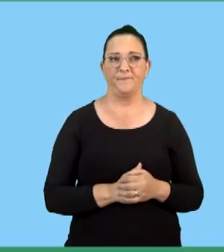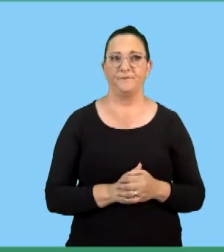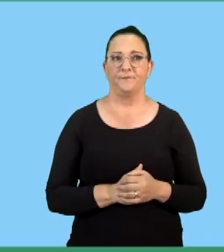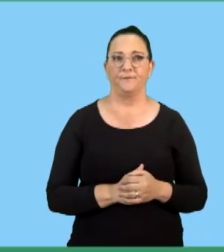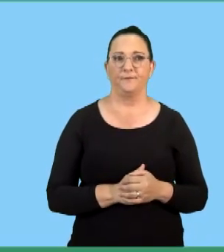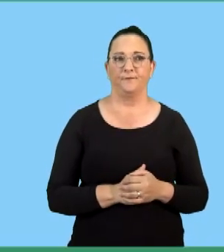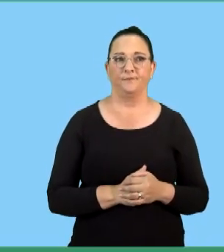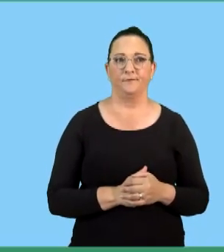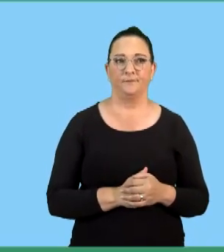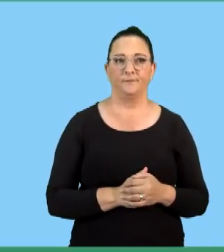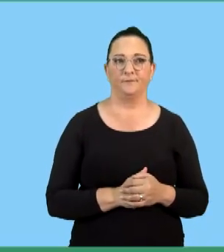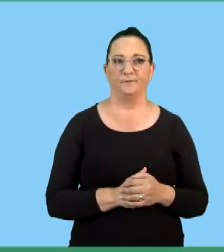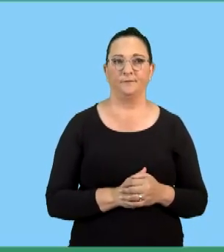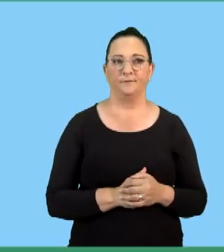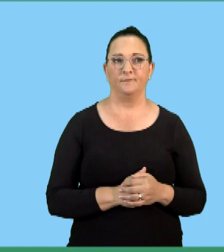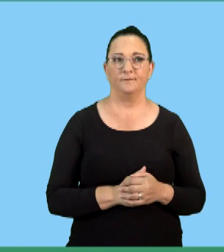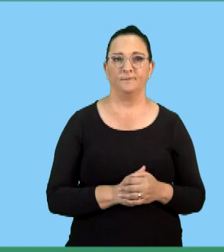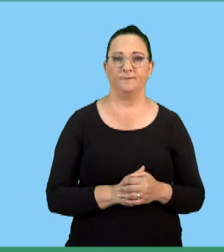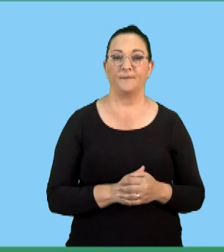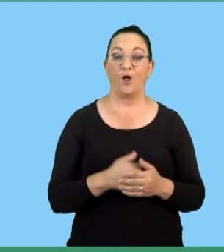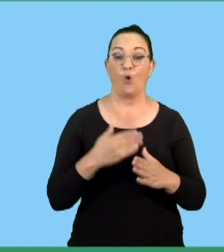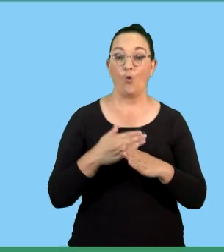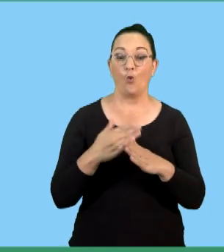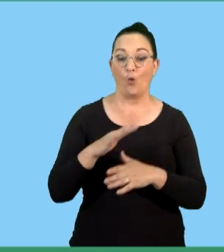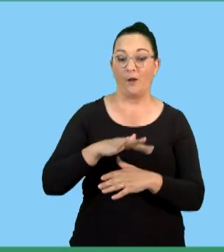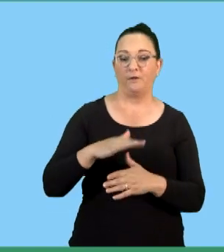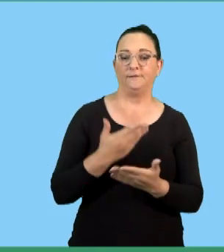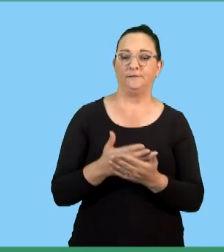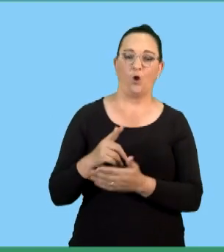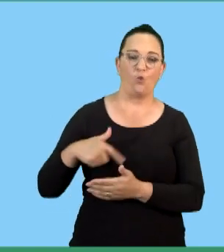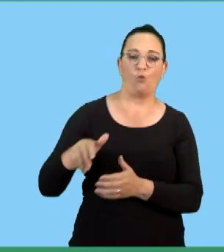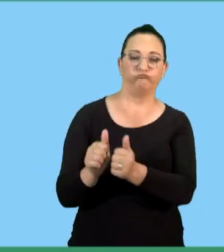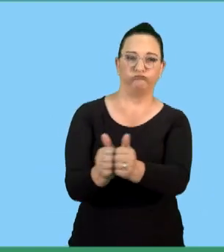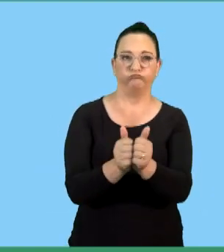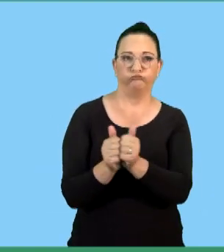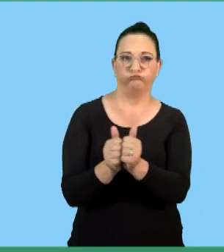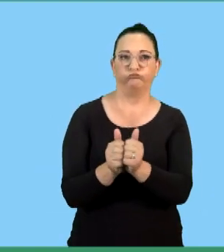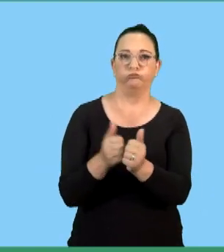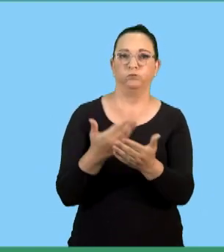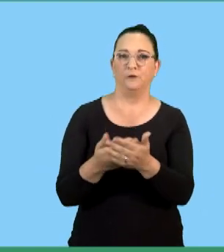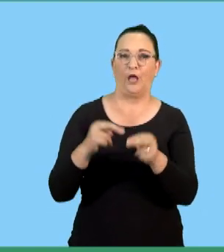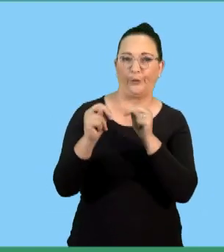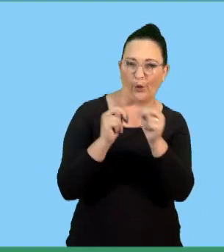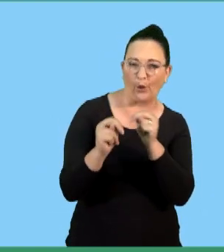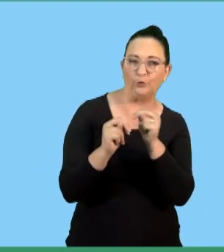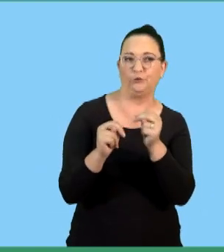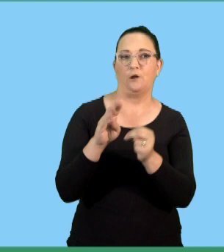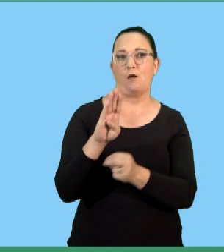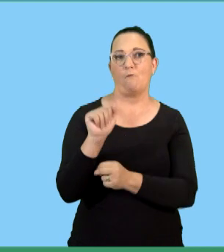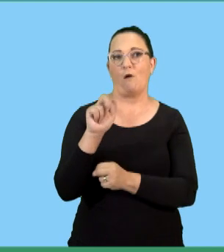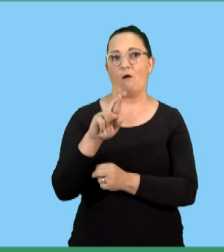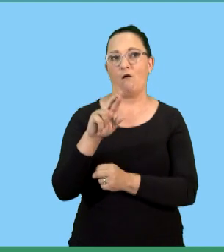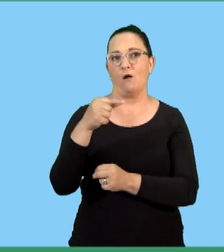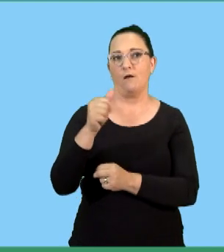first purpose is to promote collective bargaining at the workplace. Well, the other word for bargaining is also negotiation.